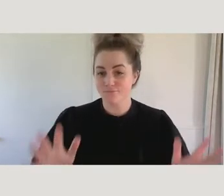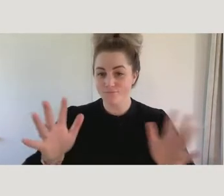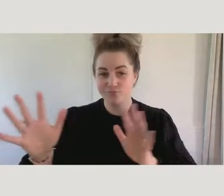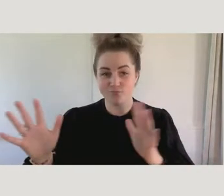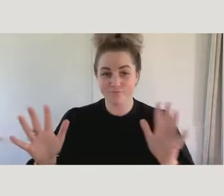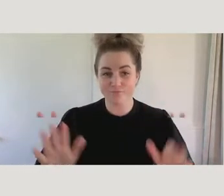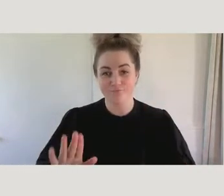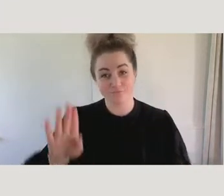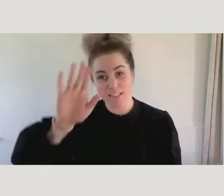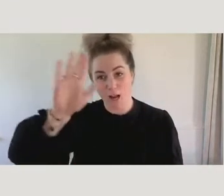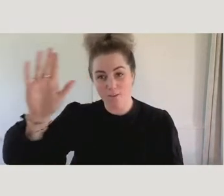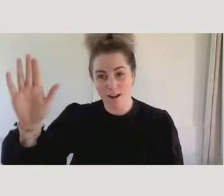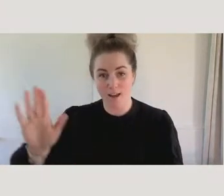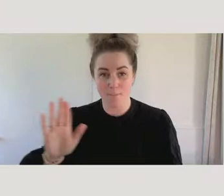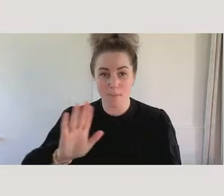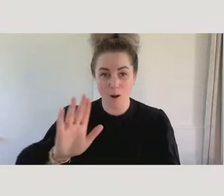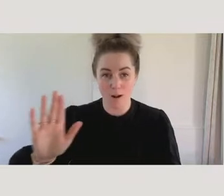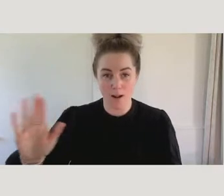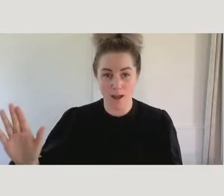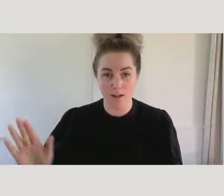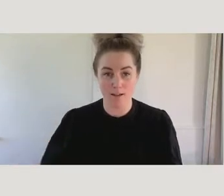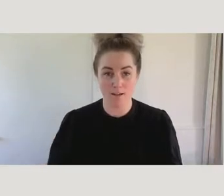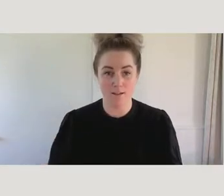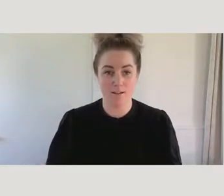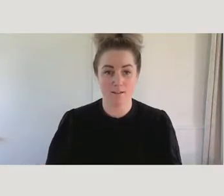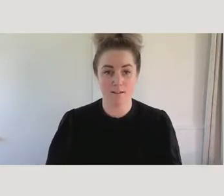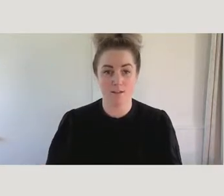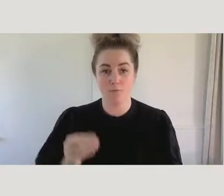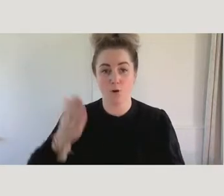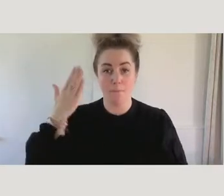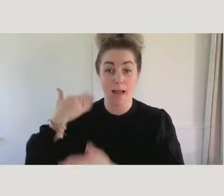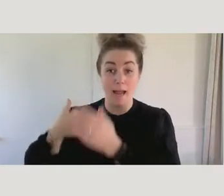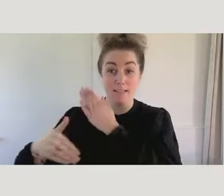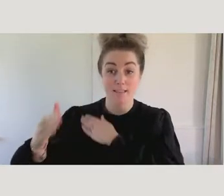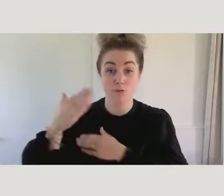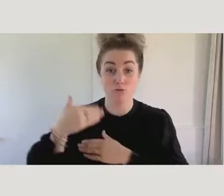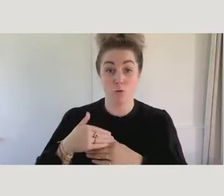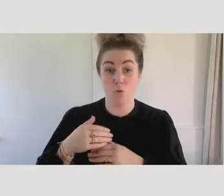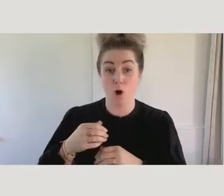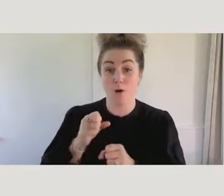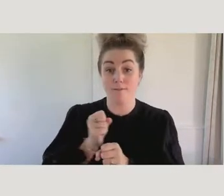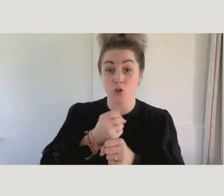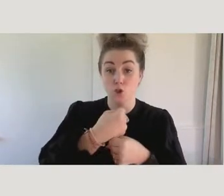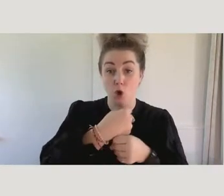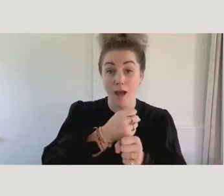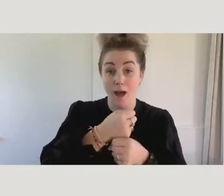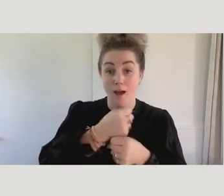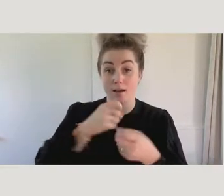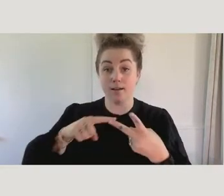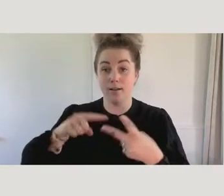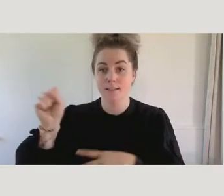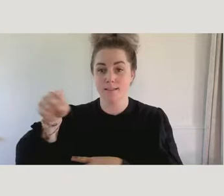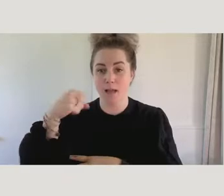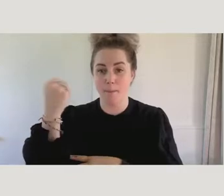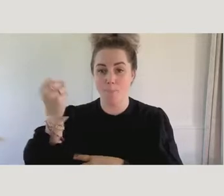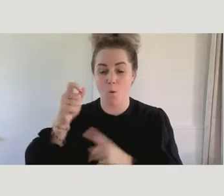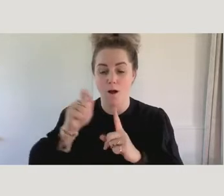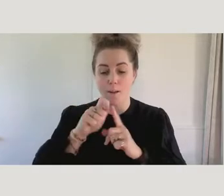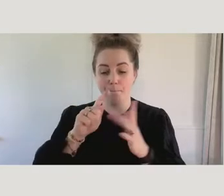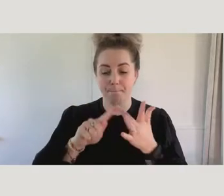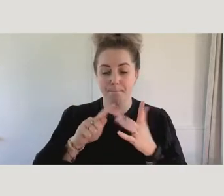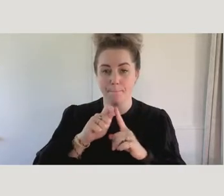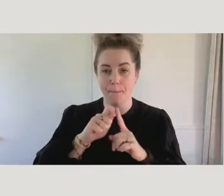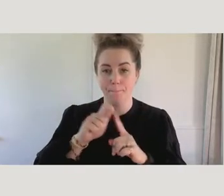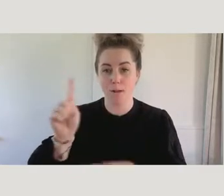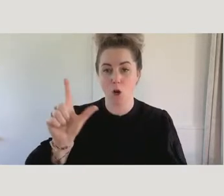tell off a lover Marlon Delay from the eggs by ancestral background of Tonga and Samoa my name is piplo fiso